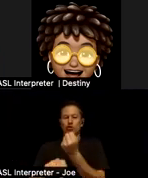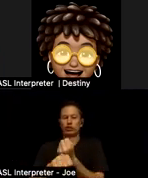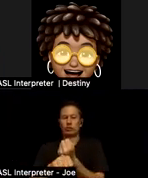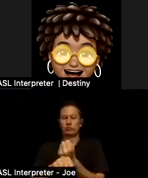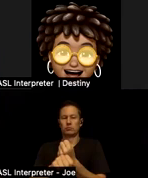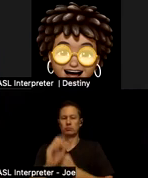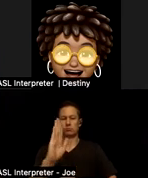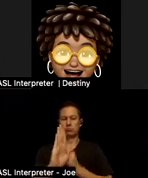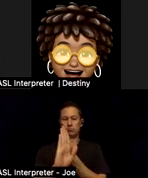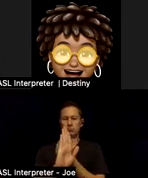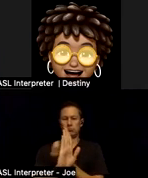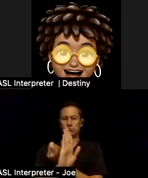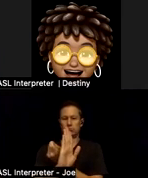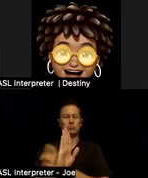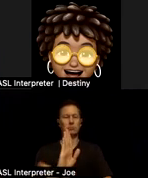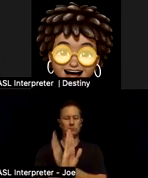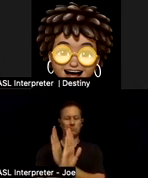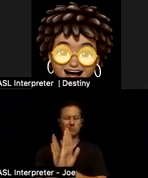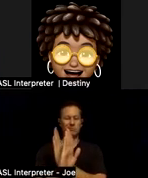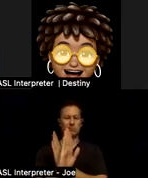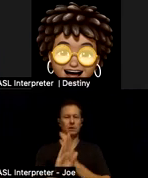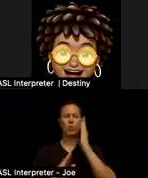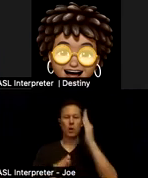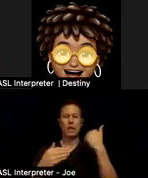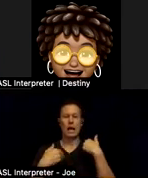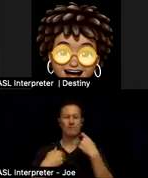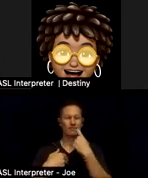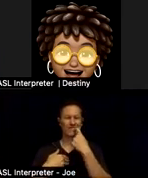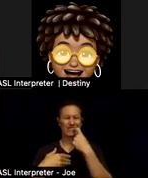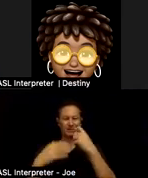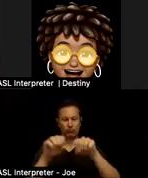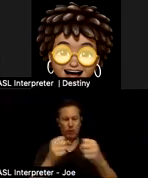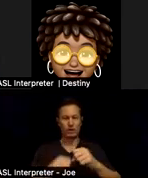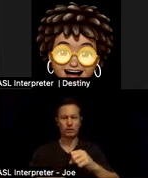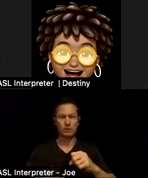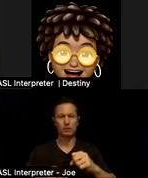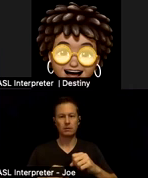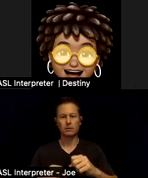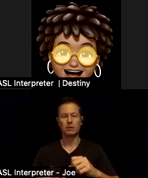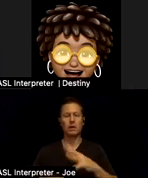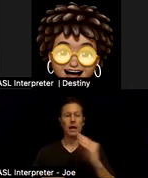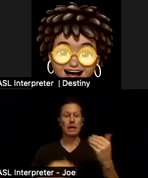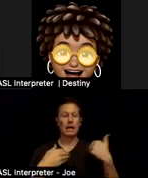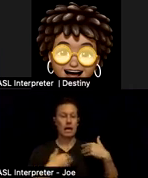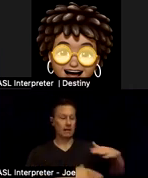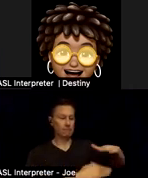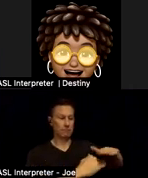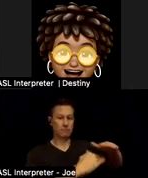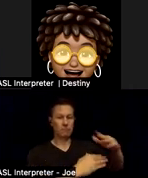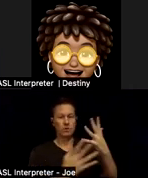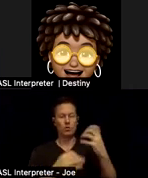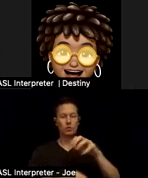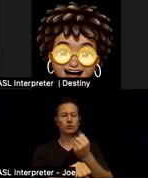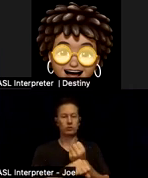during an earthquake. This is going to create a lot of broken glass. Additionally, in the entranceway, we have this stand. So you're gonna want to secure that as